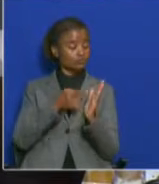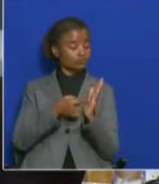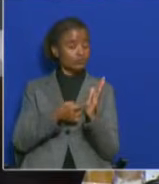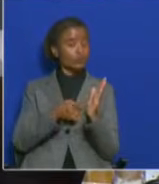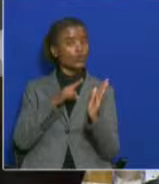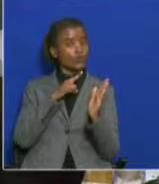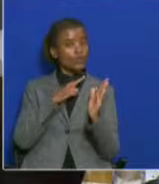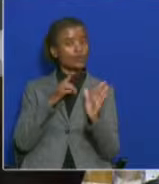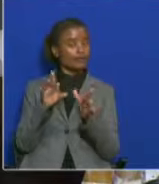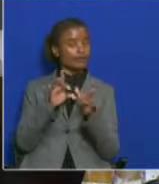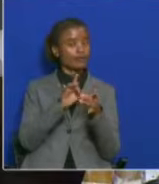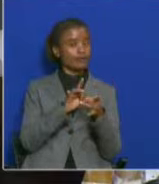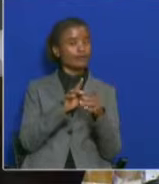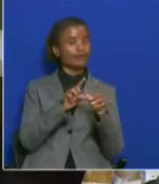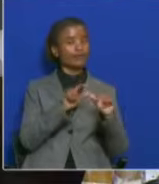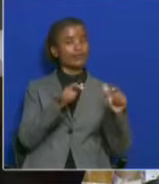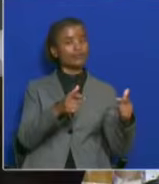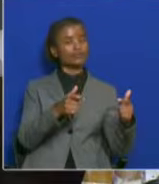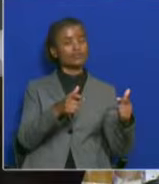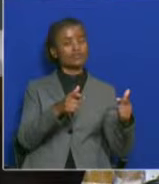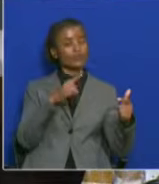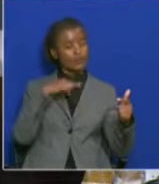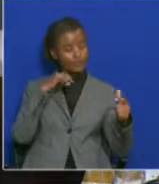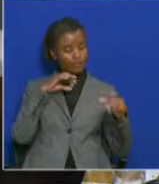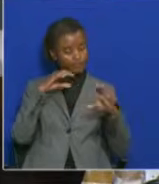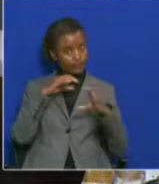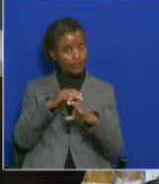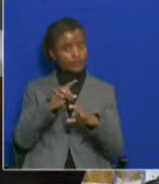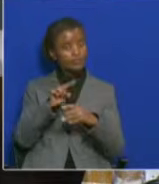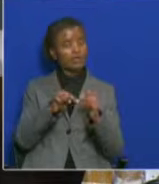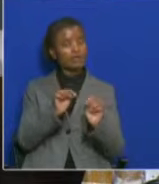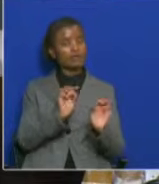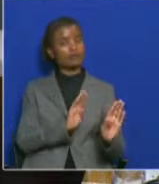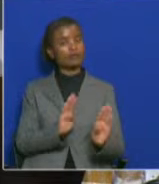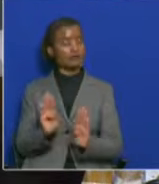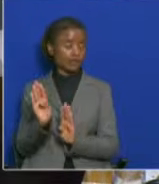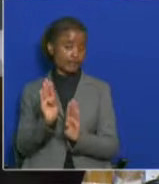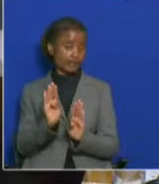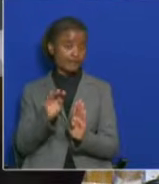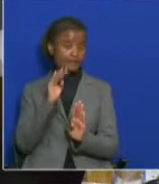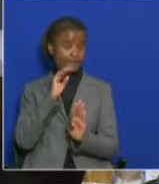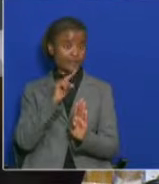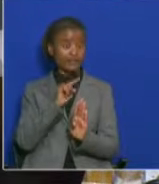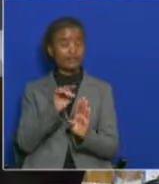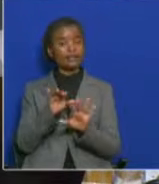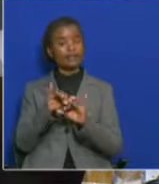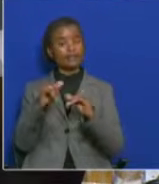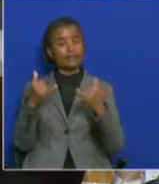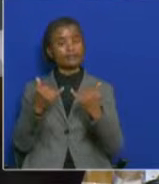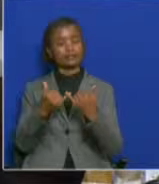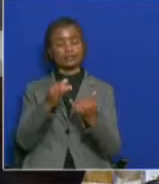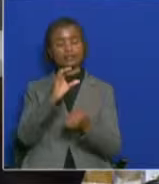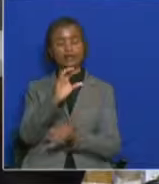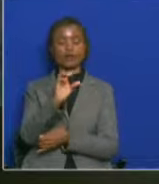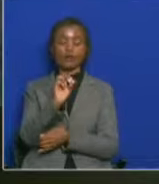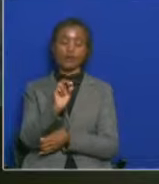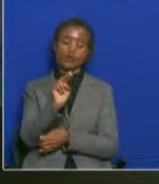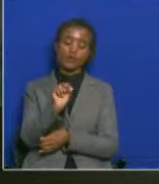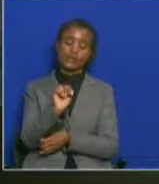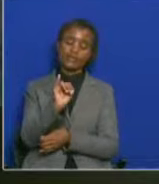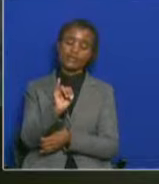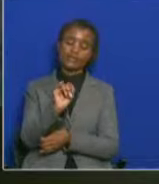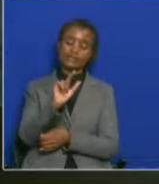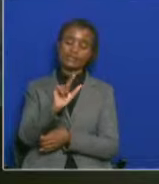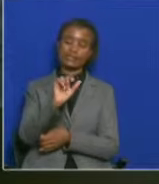particular conduct. And it's not just about Carney Links as an entity. It's about Mr. Sayed, who's a director of Carney Links.